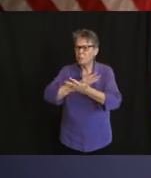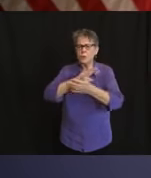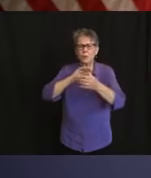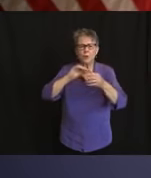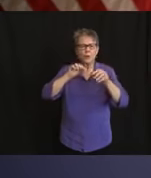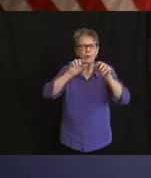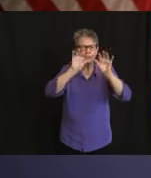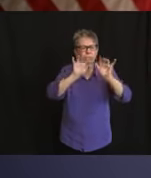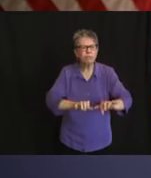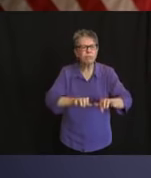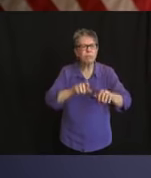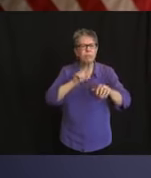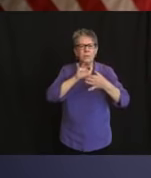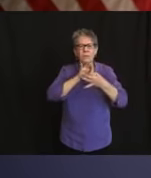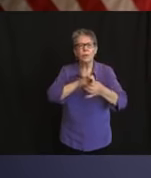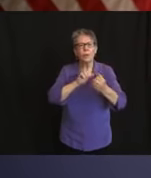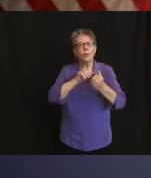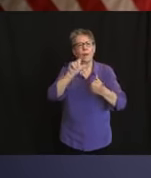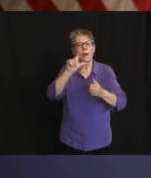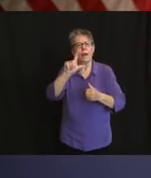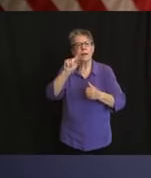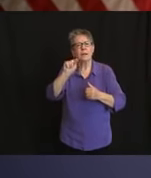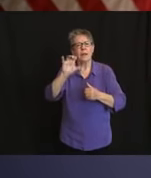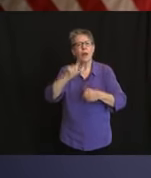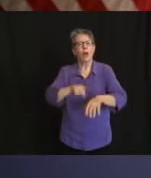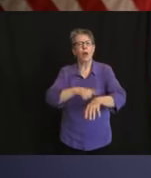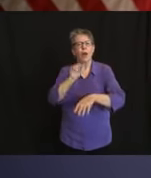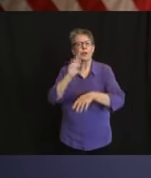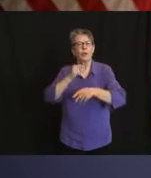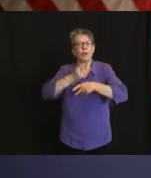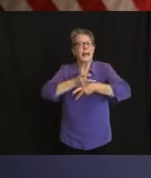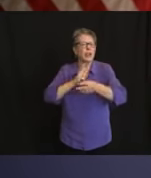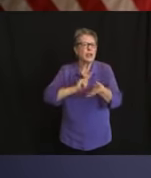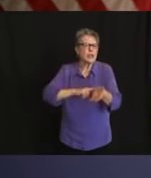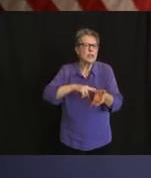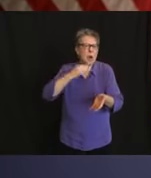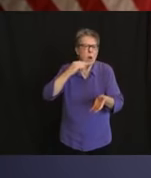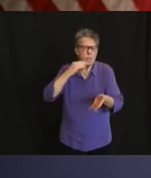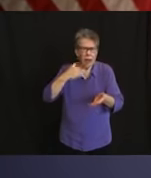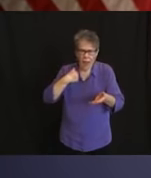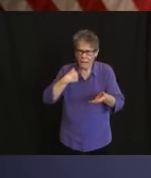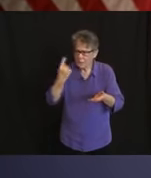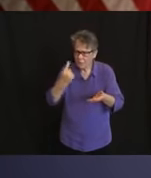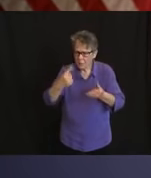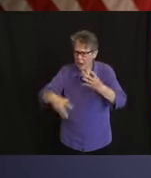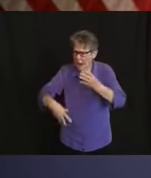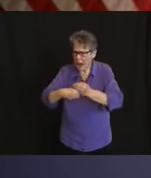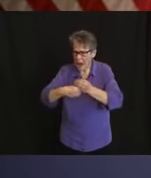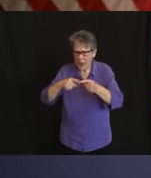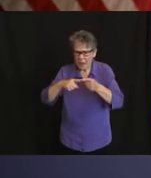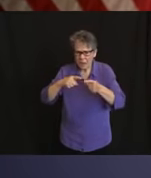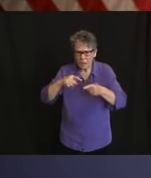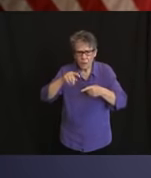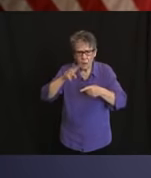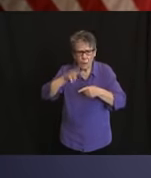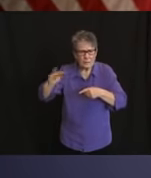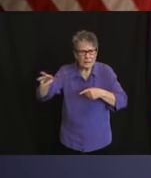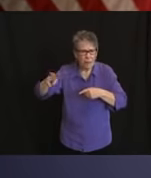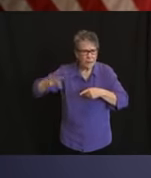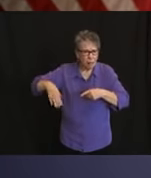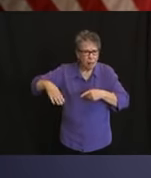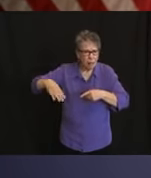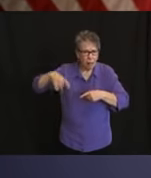We're working on that. May I just say that's one thing I've been meaning to say for a couple of days. Just let's accelerate that if we could. We wanted one place for folks to